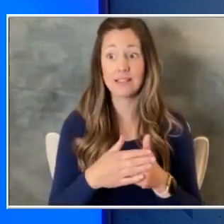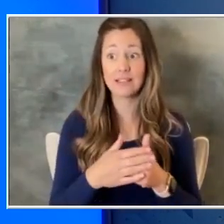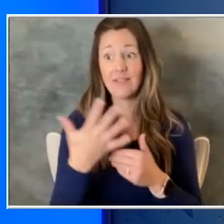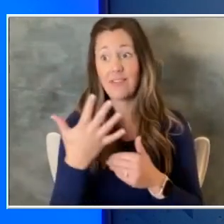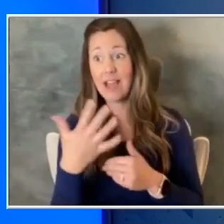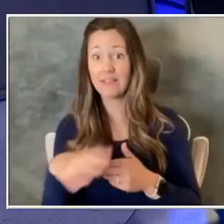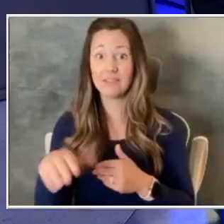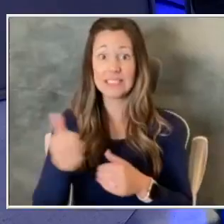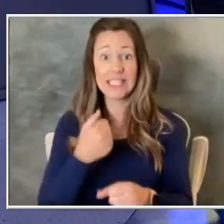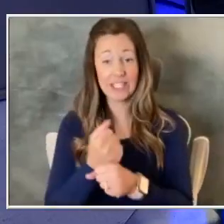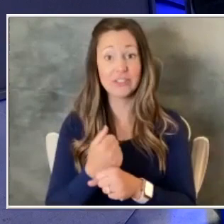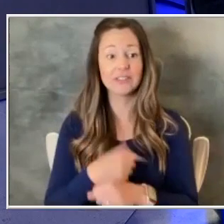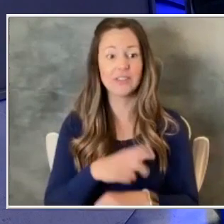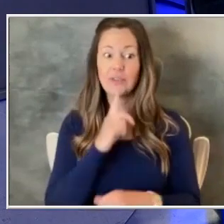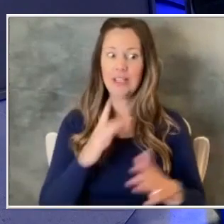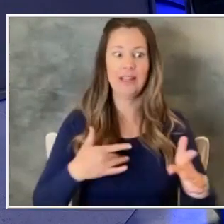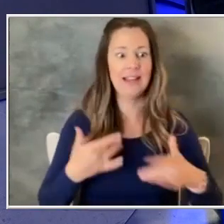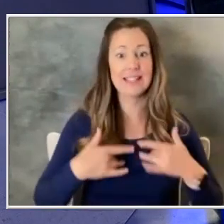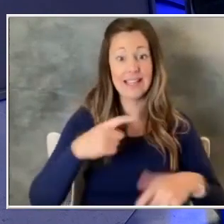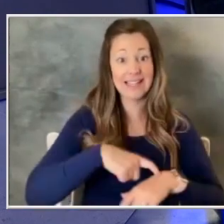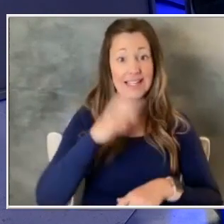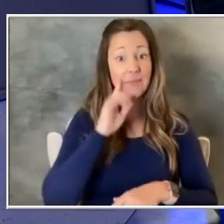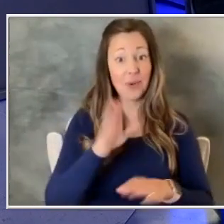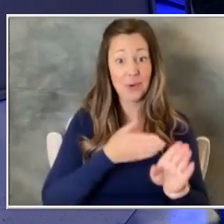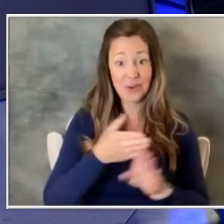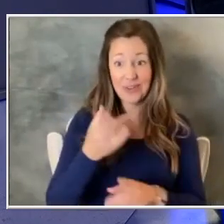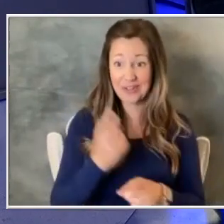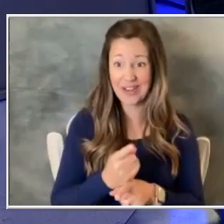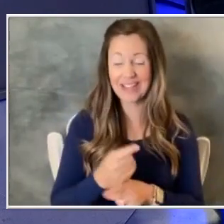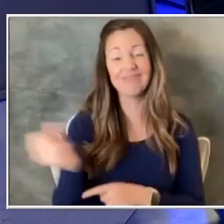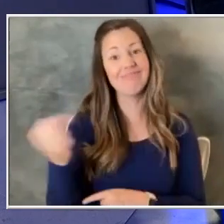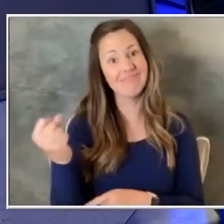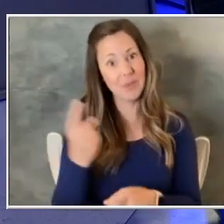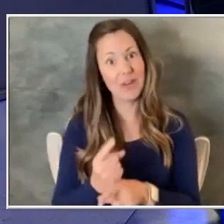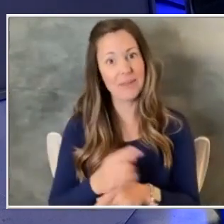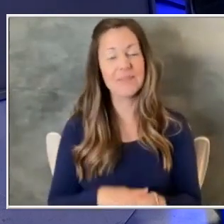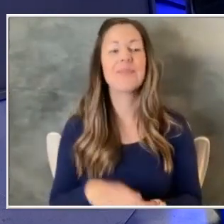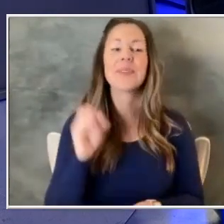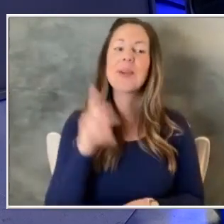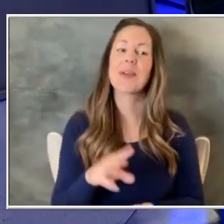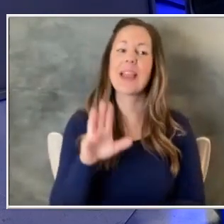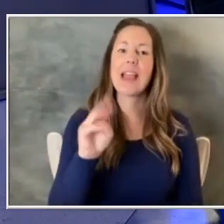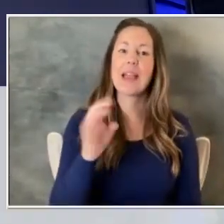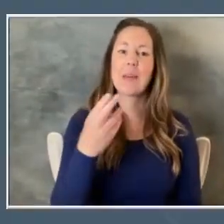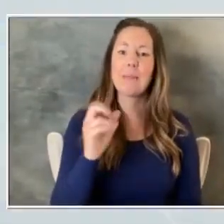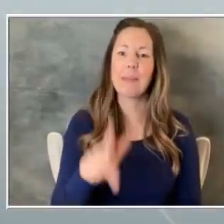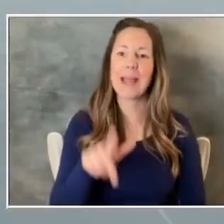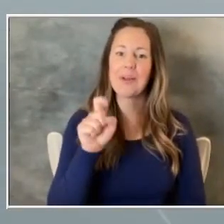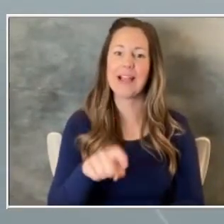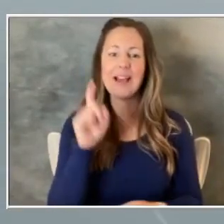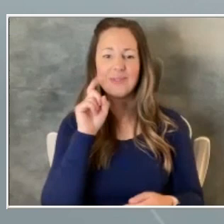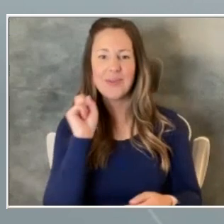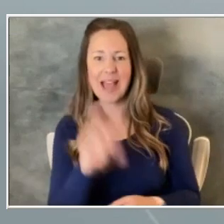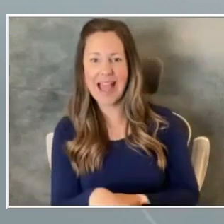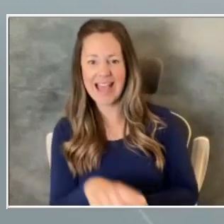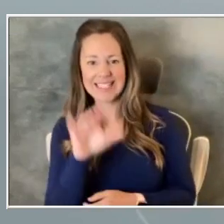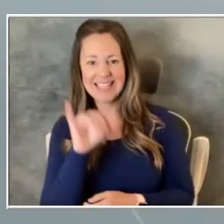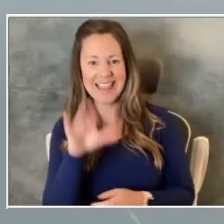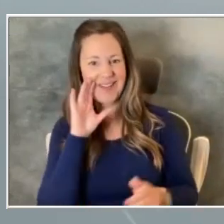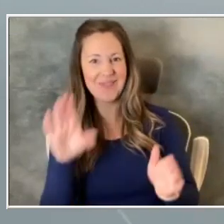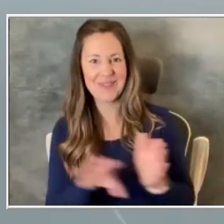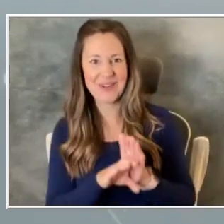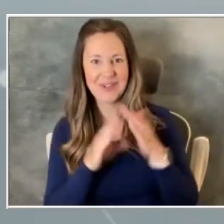years. It's an exciting time in your career, I take it. No doubt. No doubt. All right, Michael, we got to ask you about this photo coming up right here.